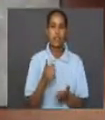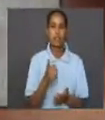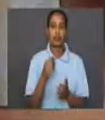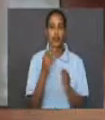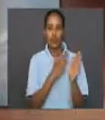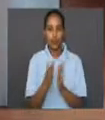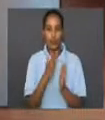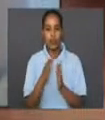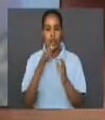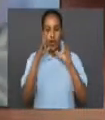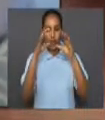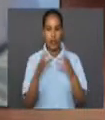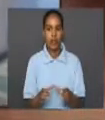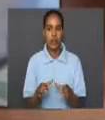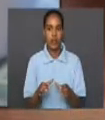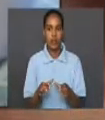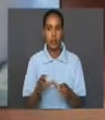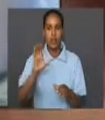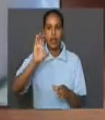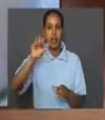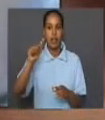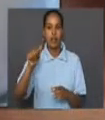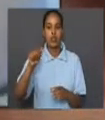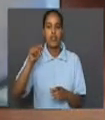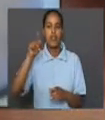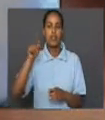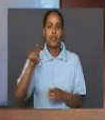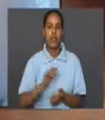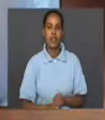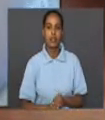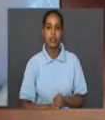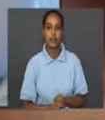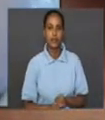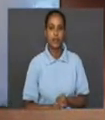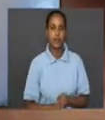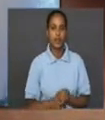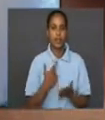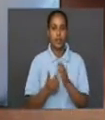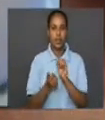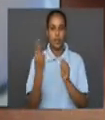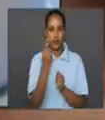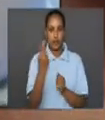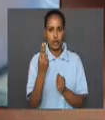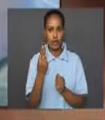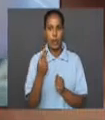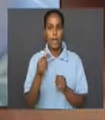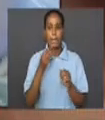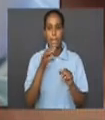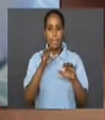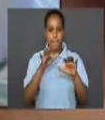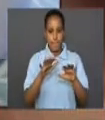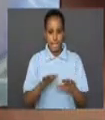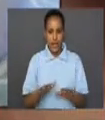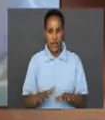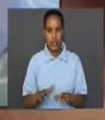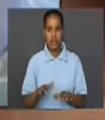have produced a container of calcium phosphate. It can be used in baking as